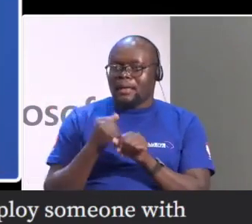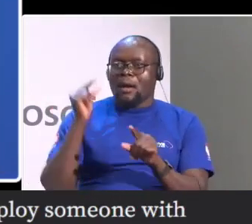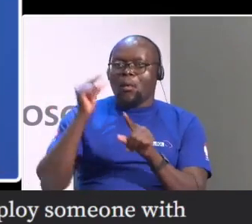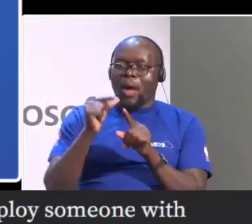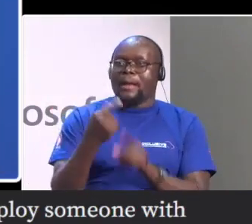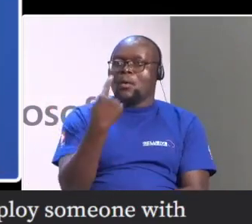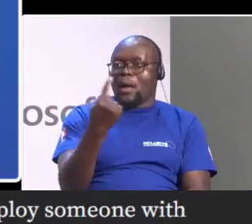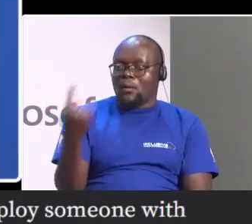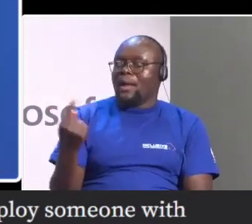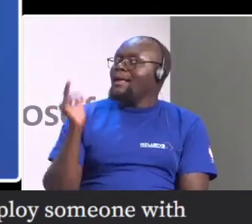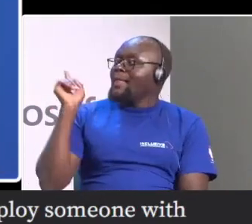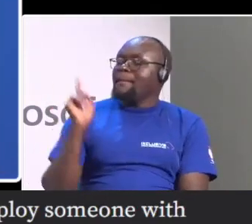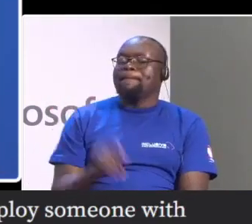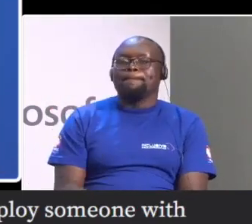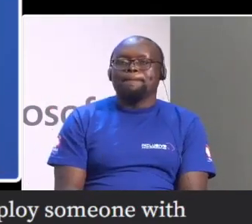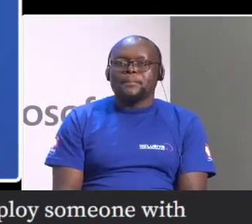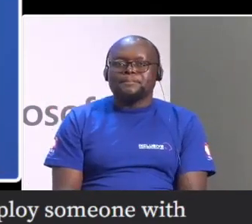cloud. There it is.